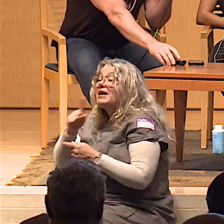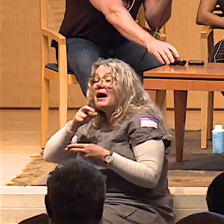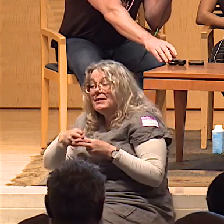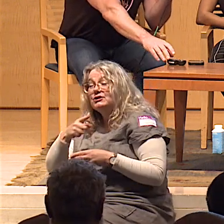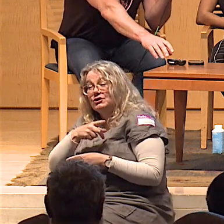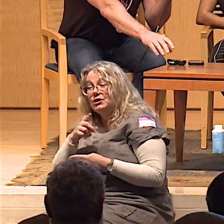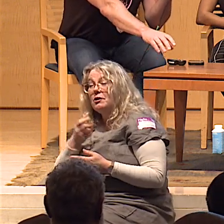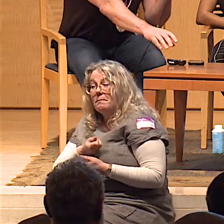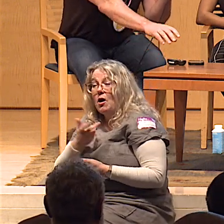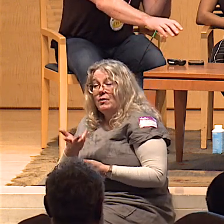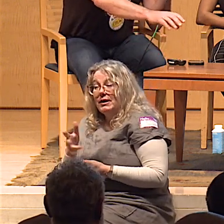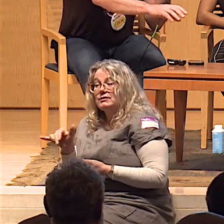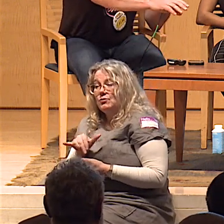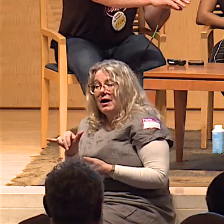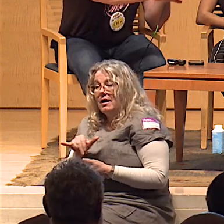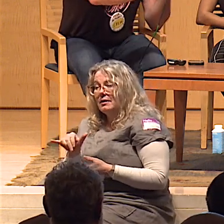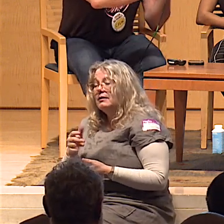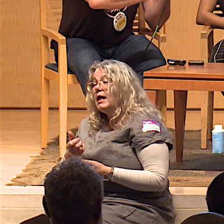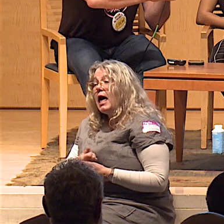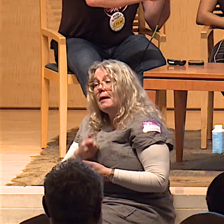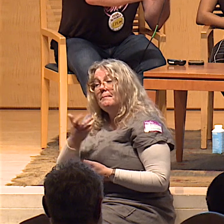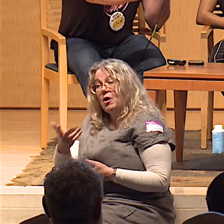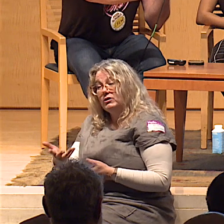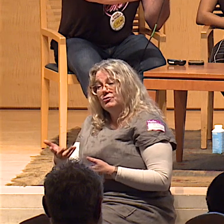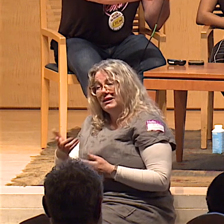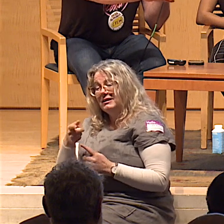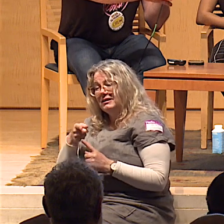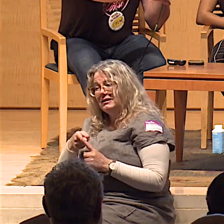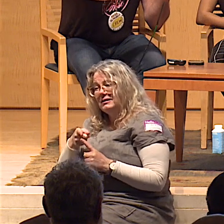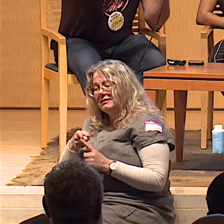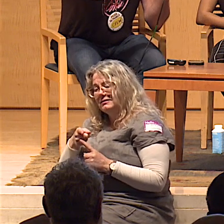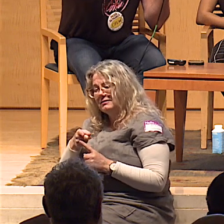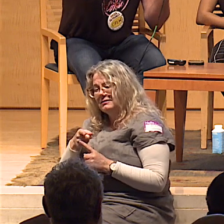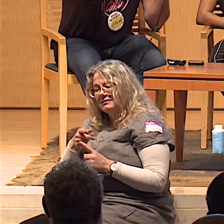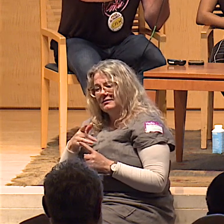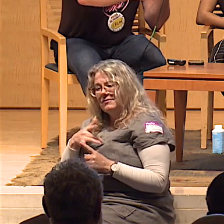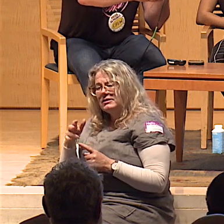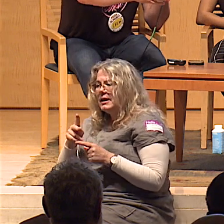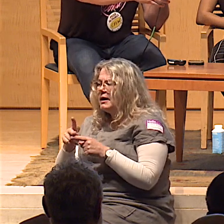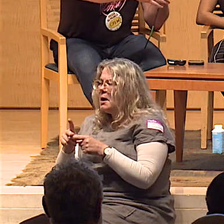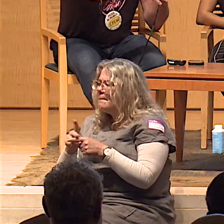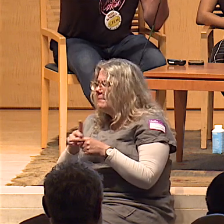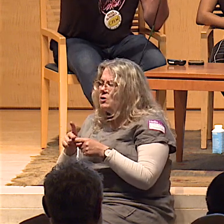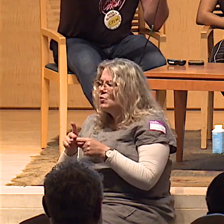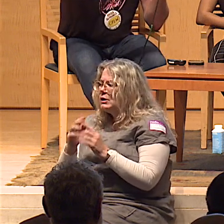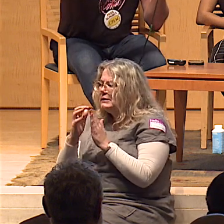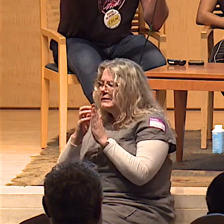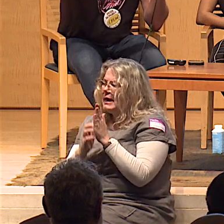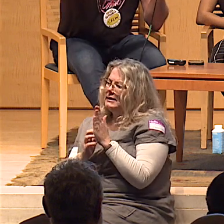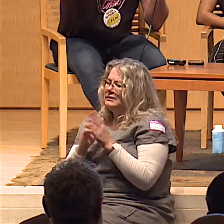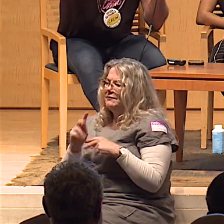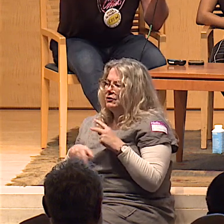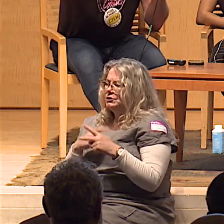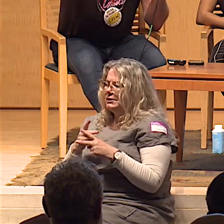and poetry also feels to me like the sort of pure text version of this idea